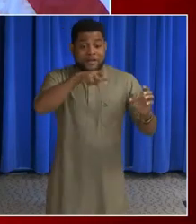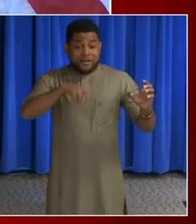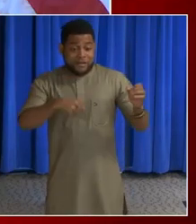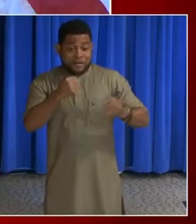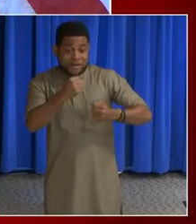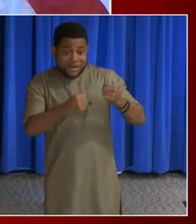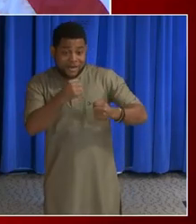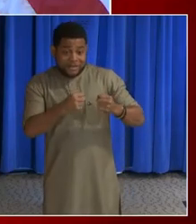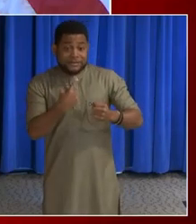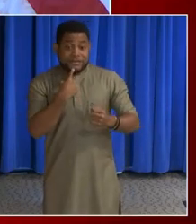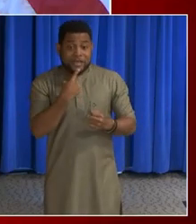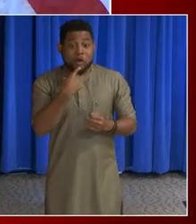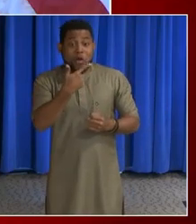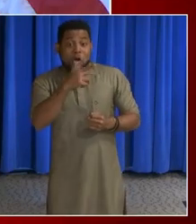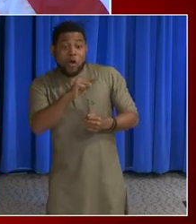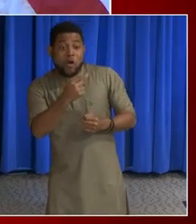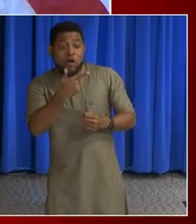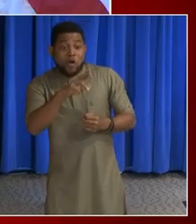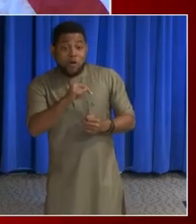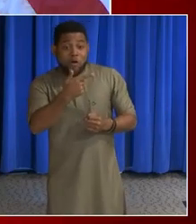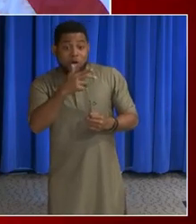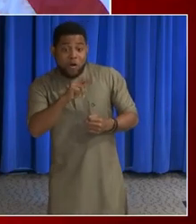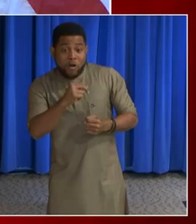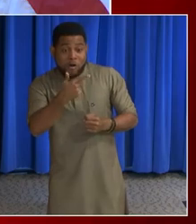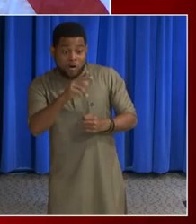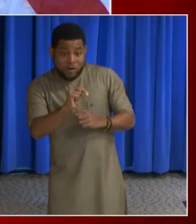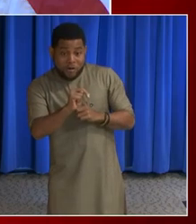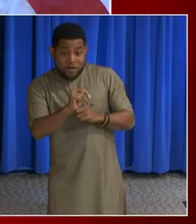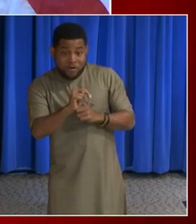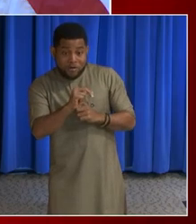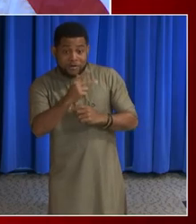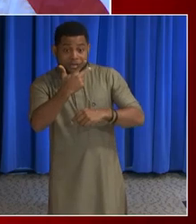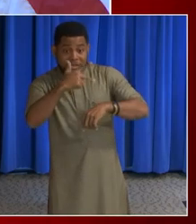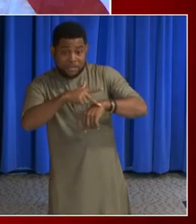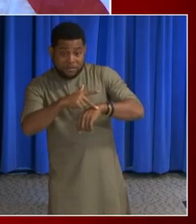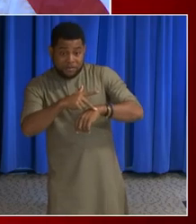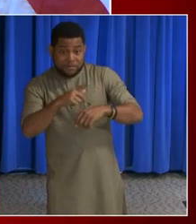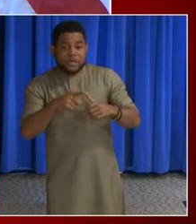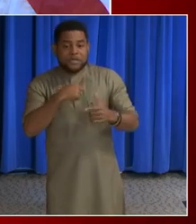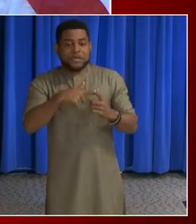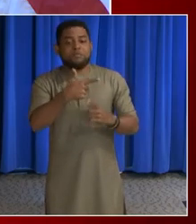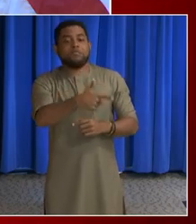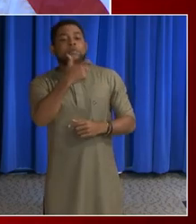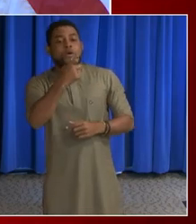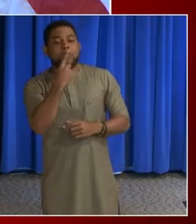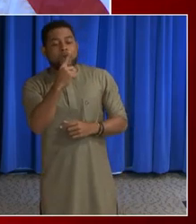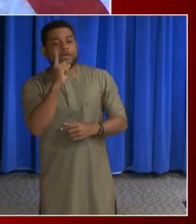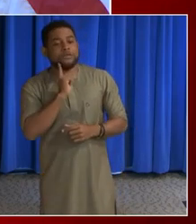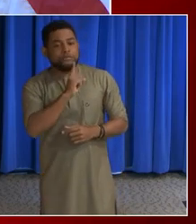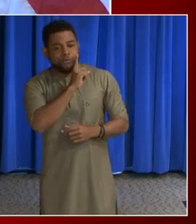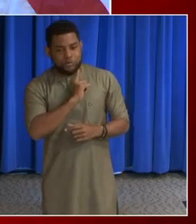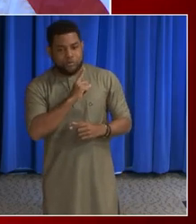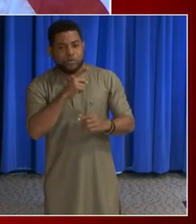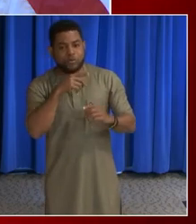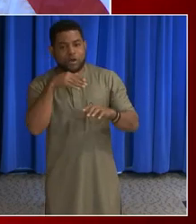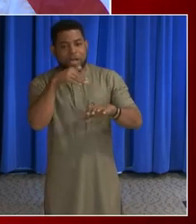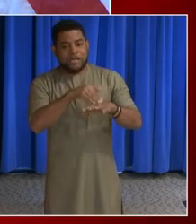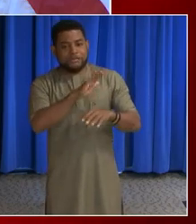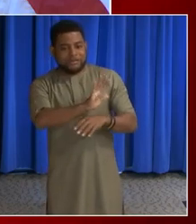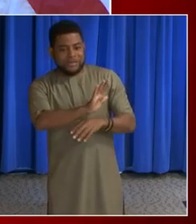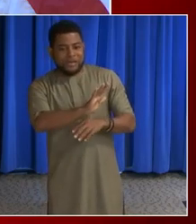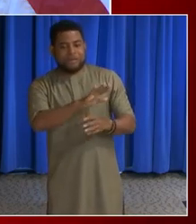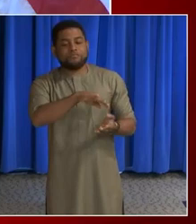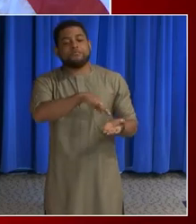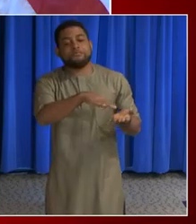gun, gun, gun, gun, gun five times, and fired a single shot at our decedent, now known